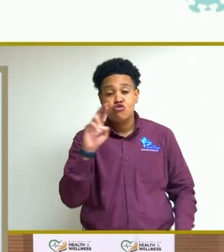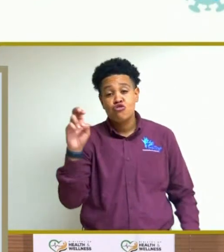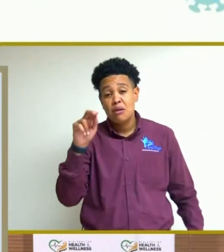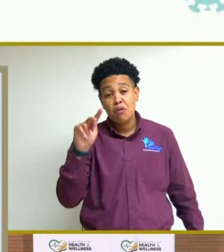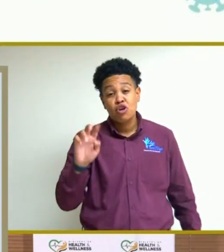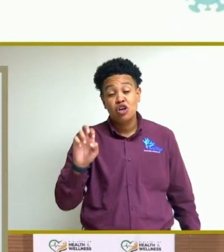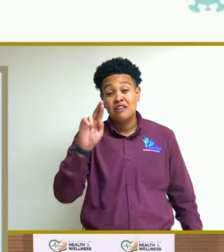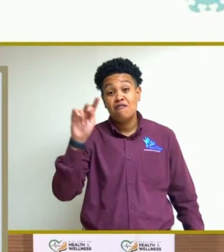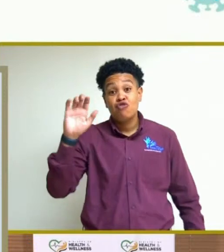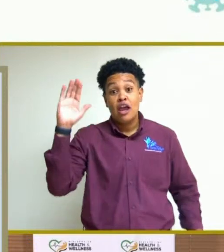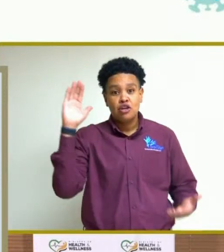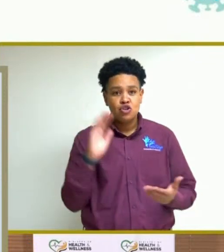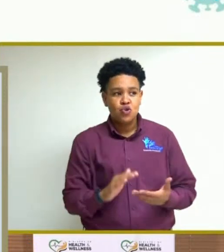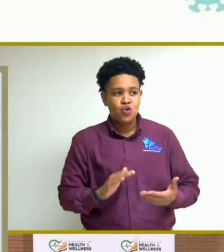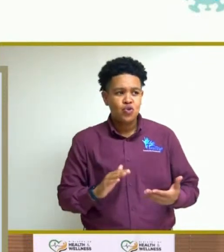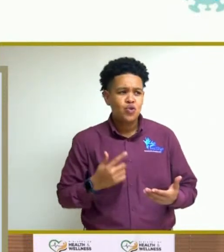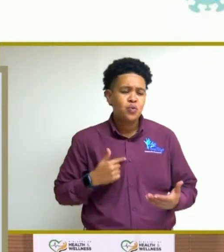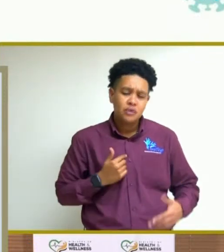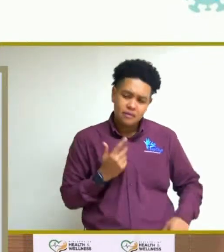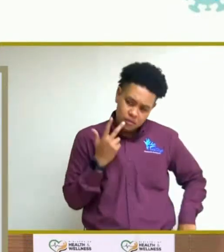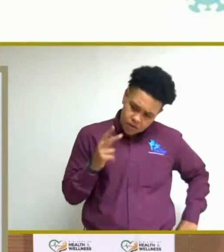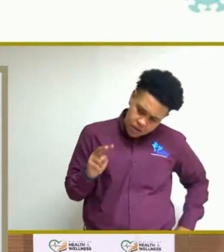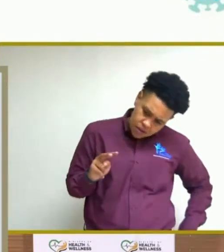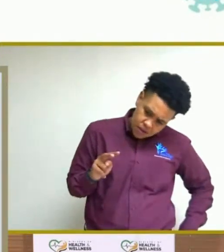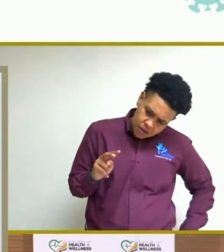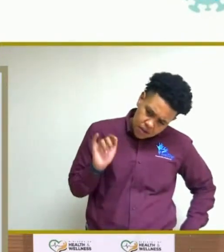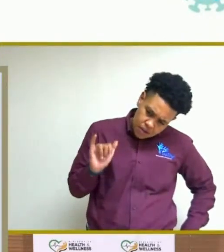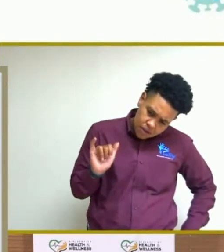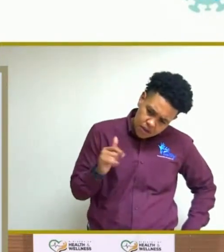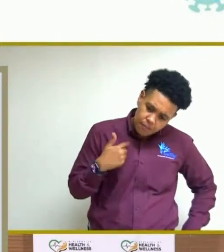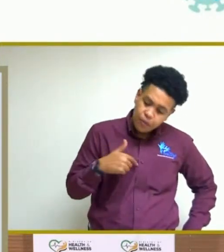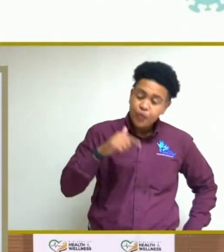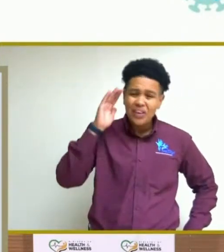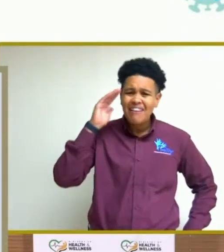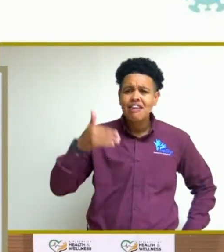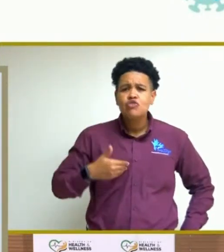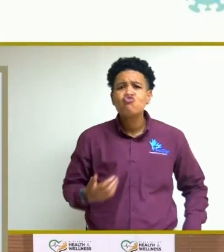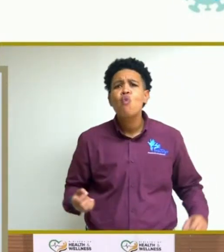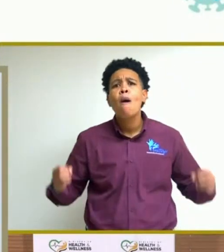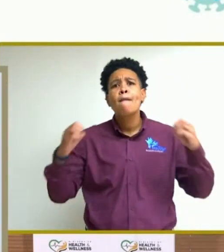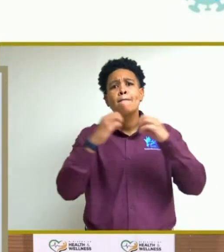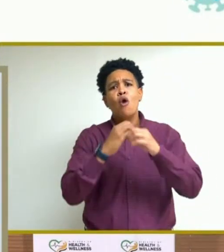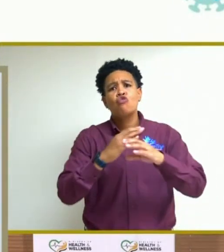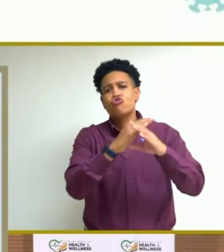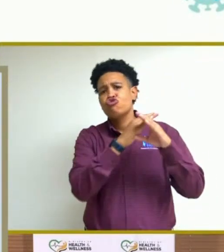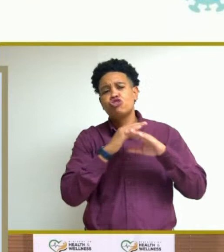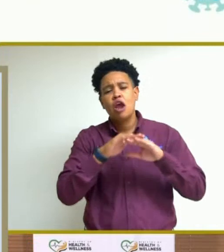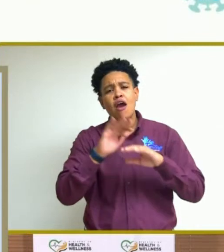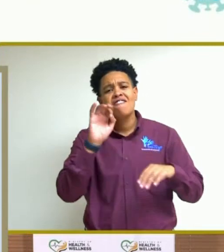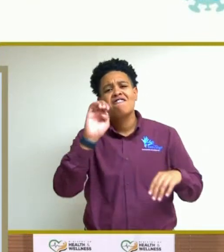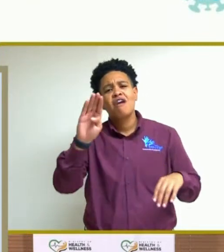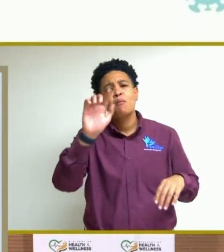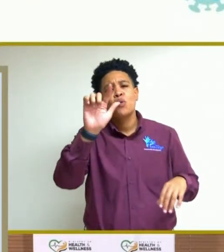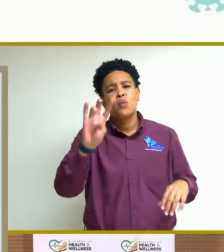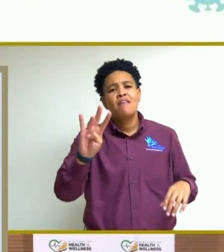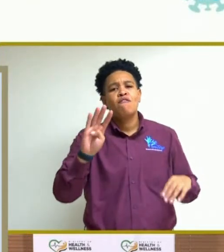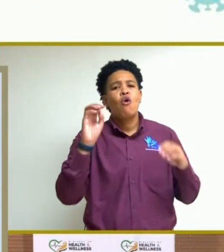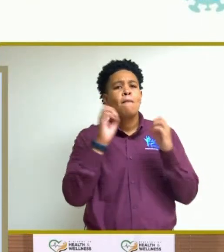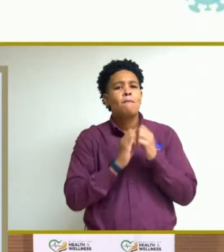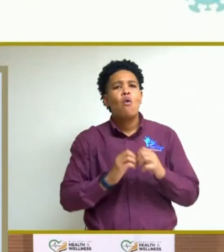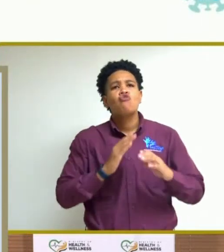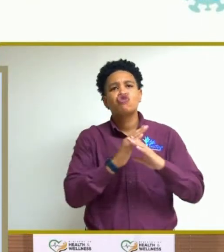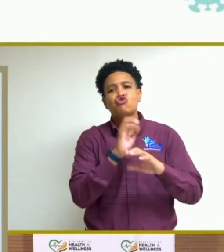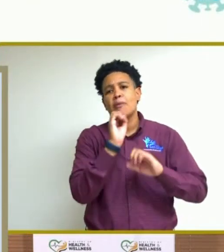down. Now, we would have seen that we would have introduced more restrictions on February the 24th.